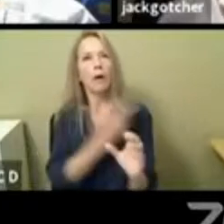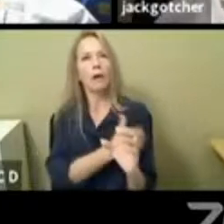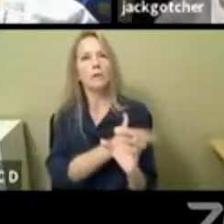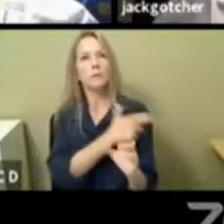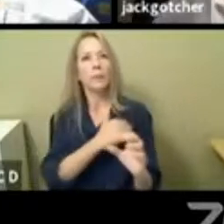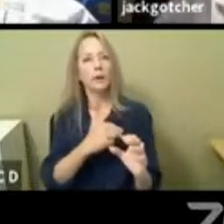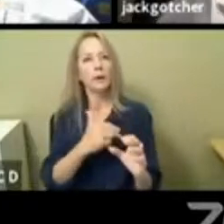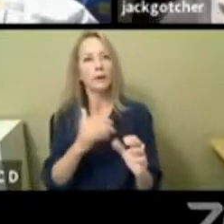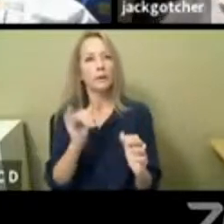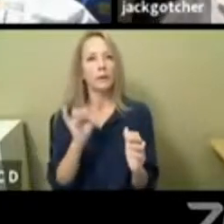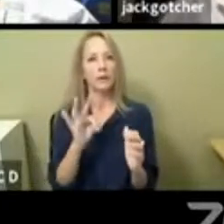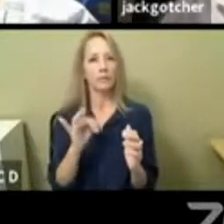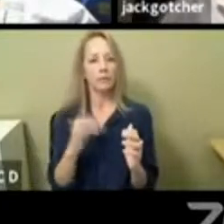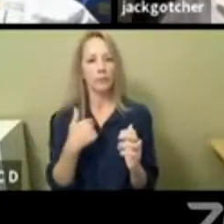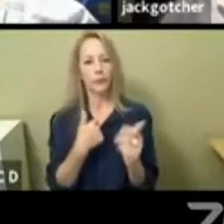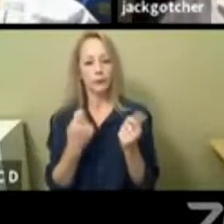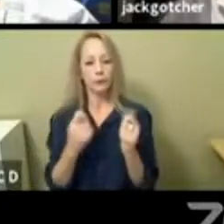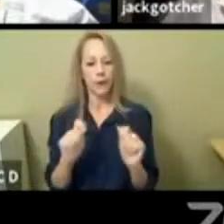about trying to